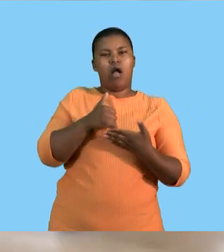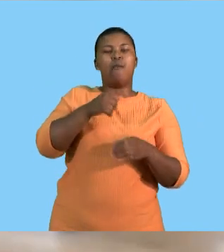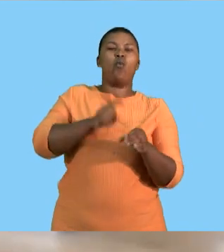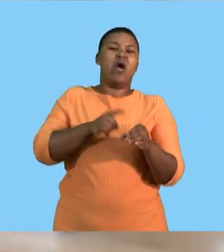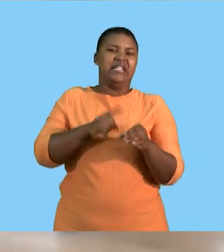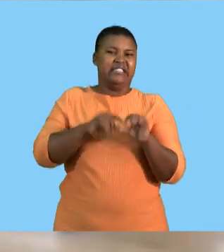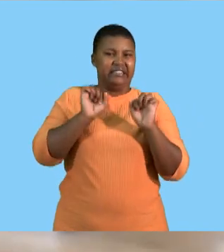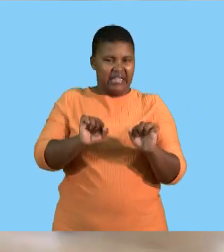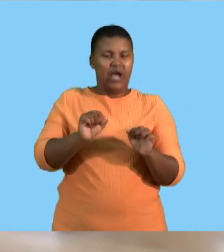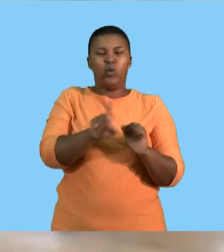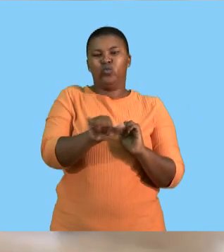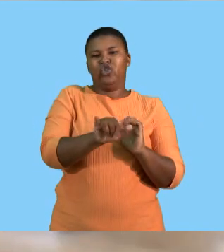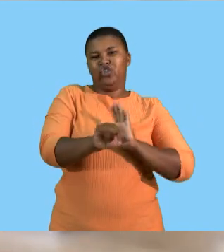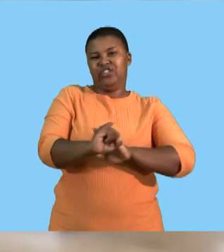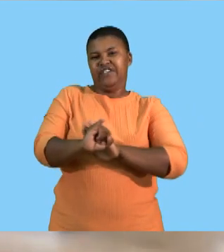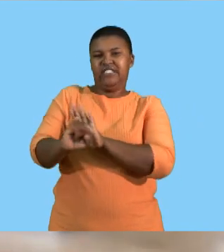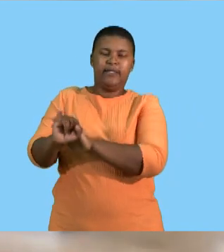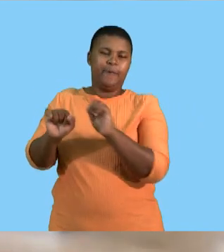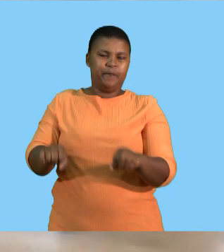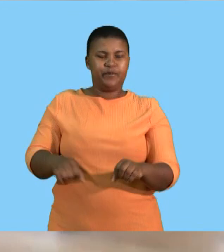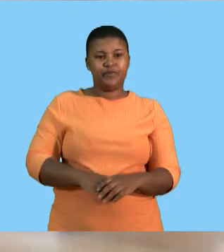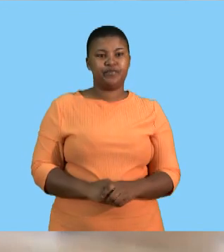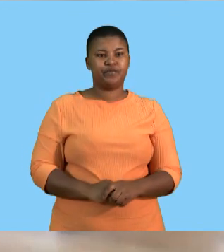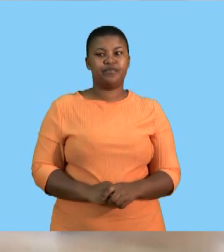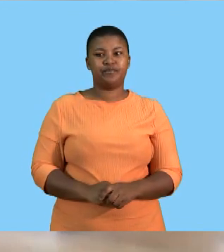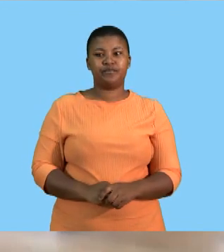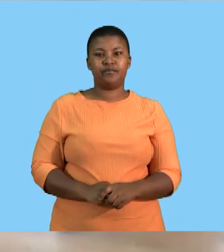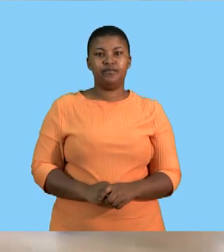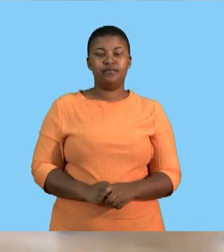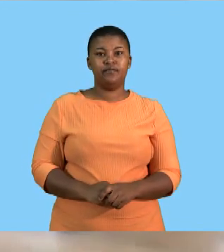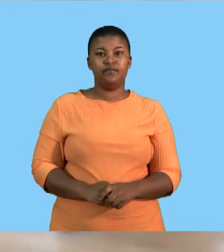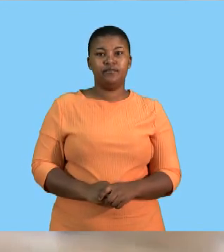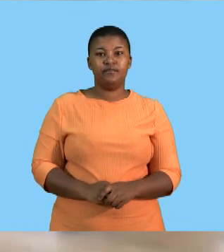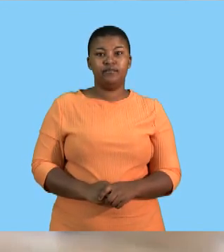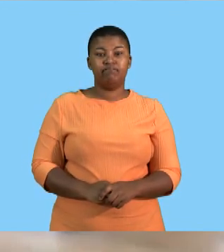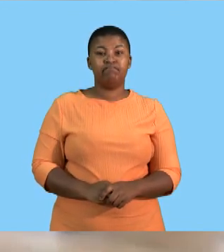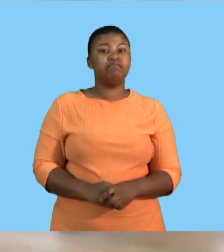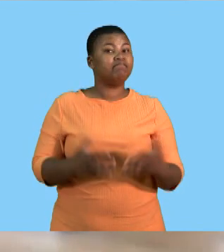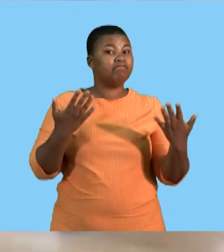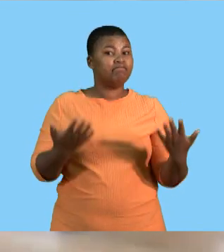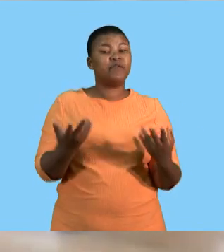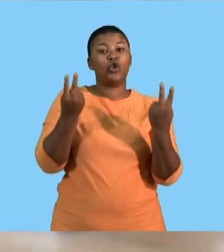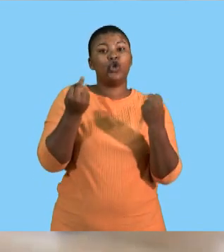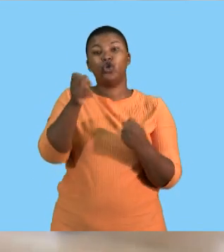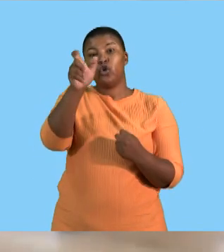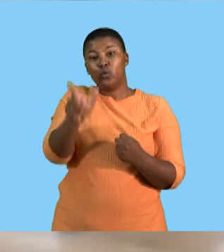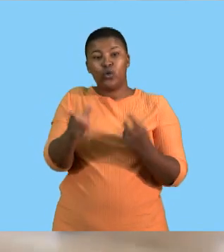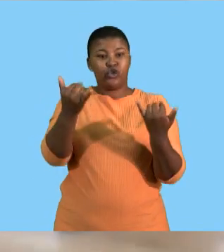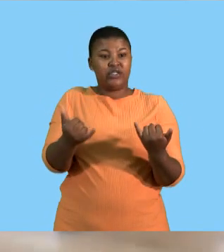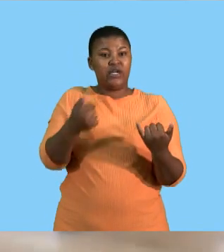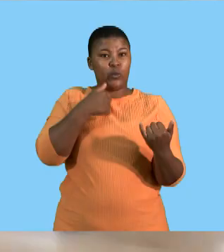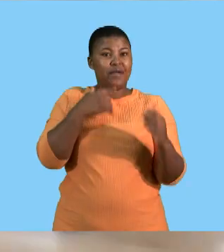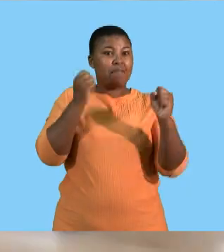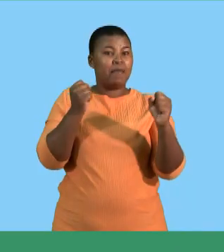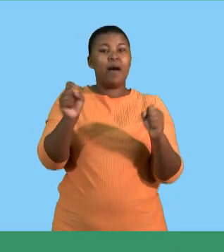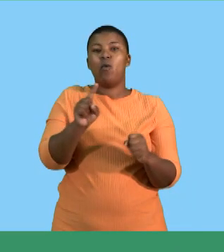know the quality indicators of each function. So this is our new word for